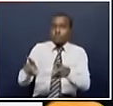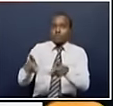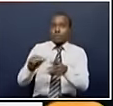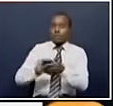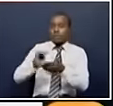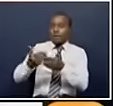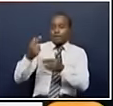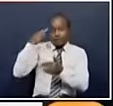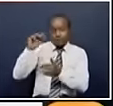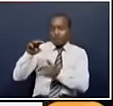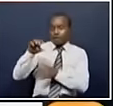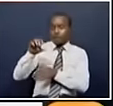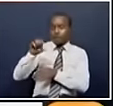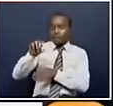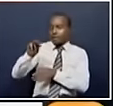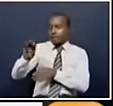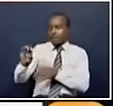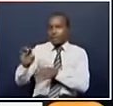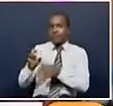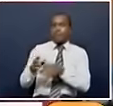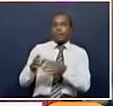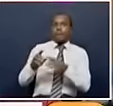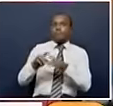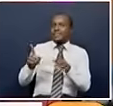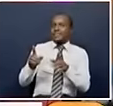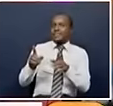for their SMEs and what have you, but